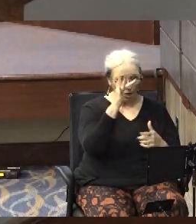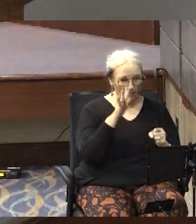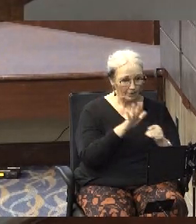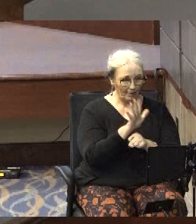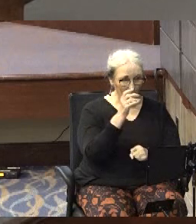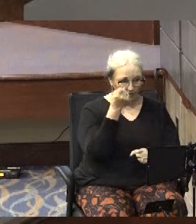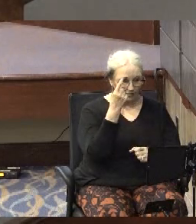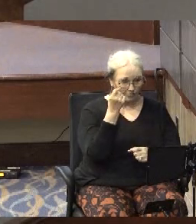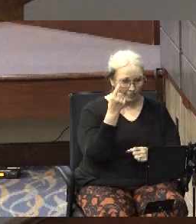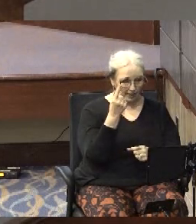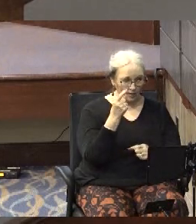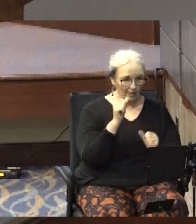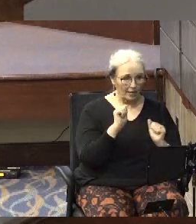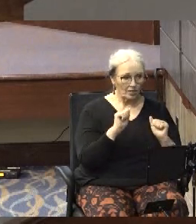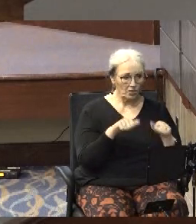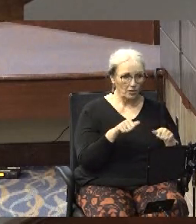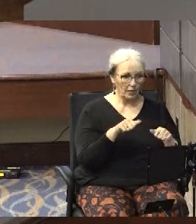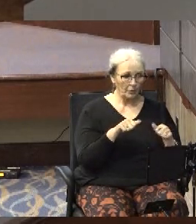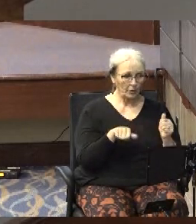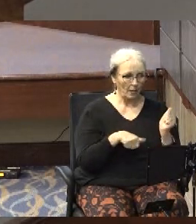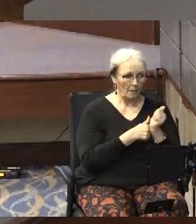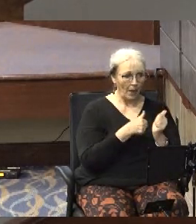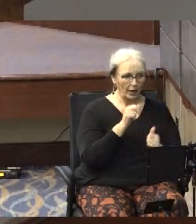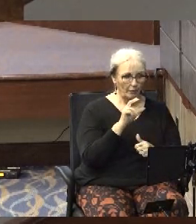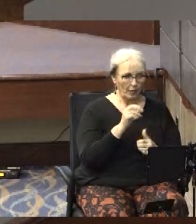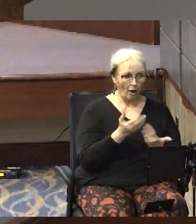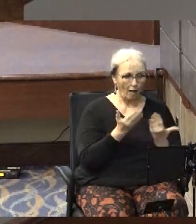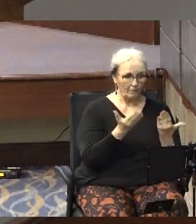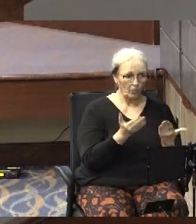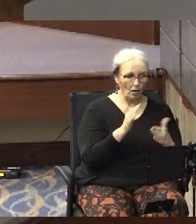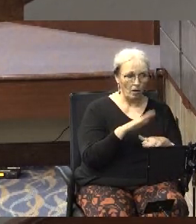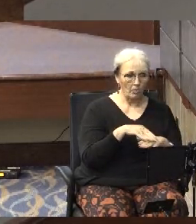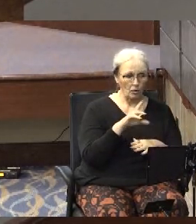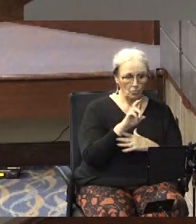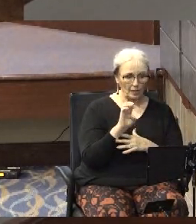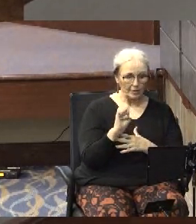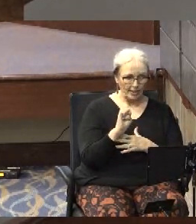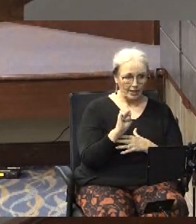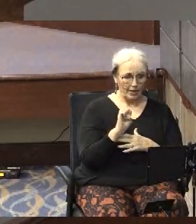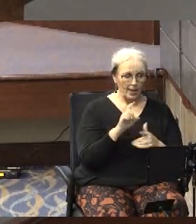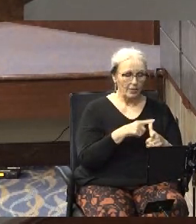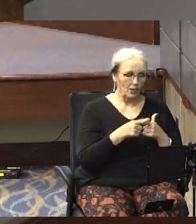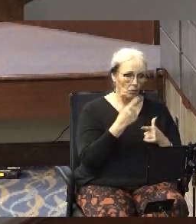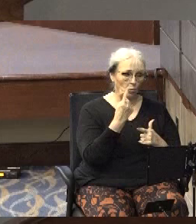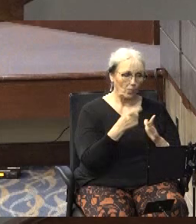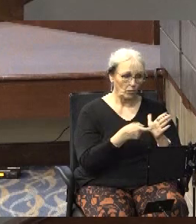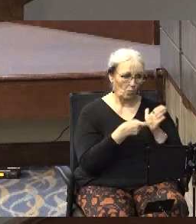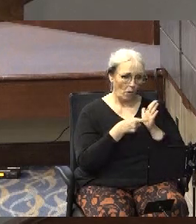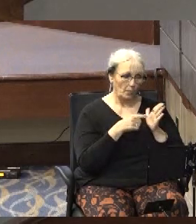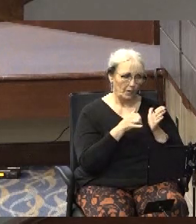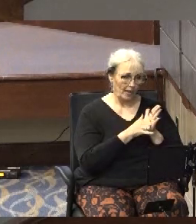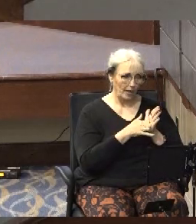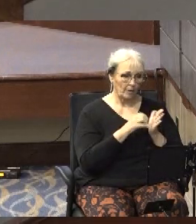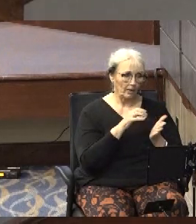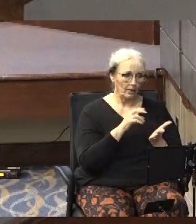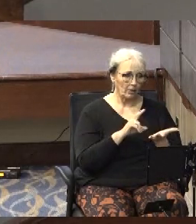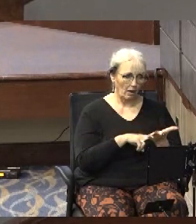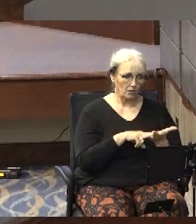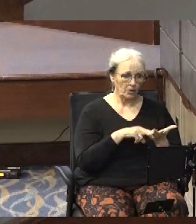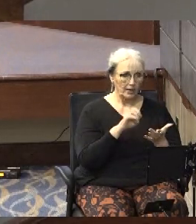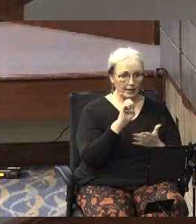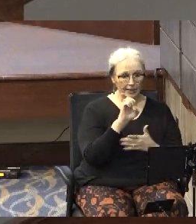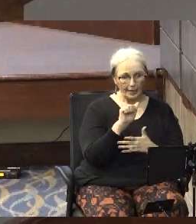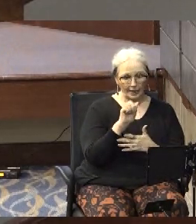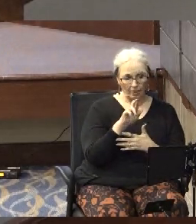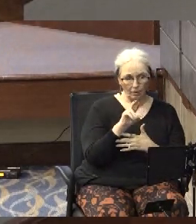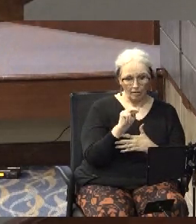that you can put up a backup offer on a piece of real estate, and one of the requirements of that contract is earnest money. That was